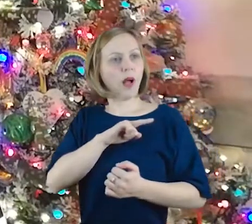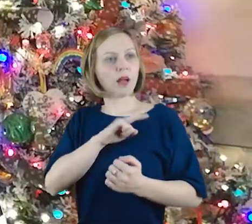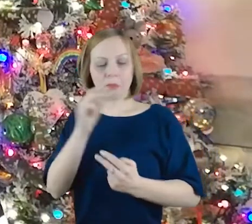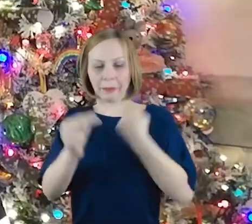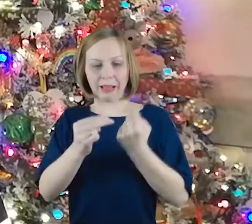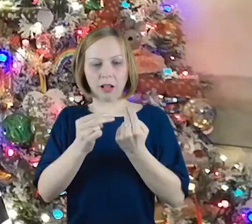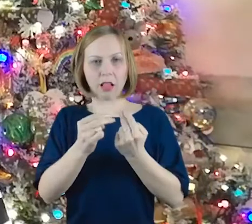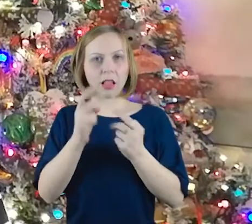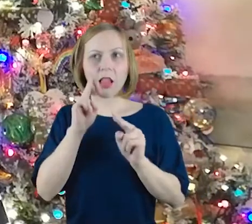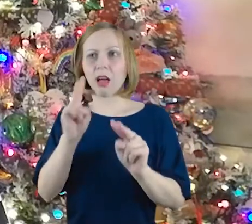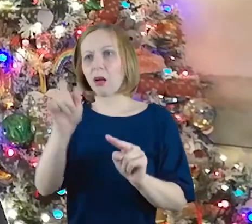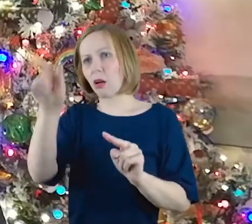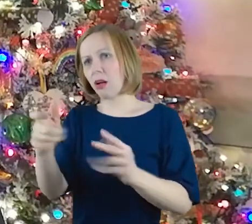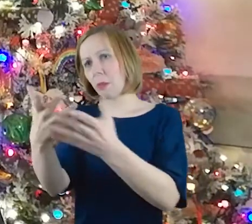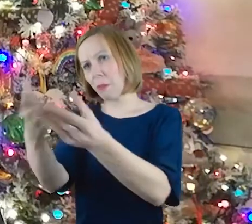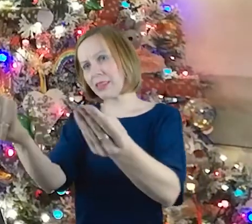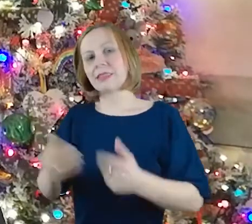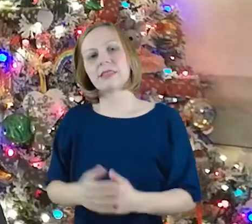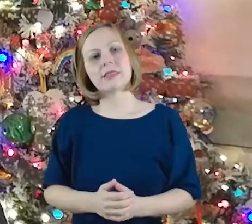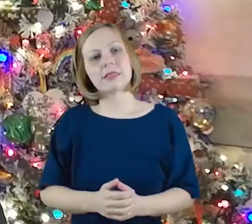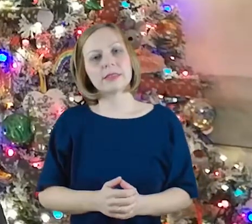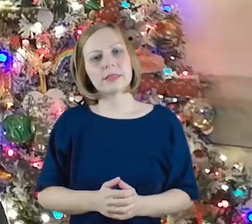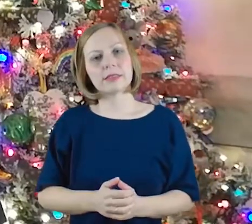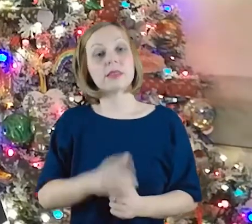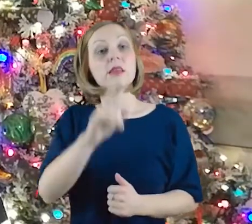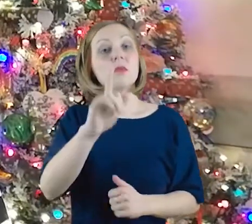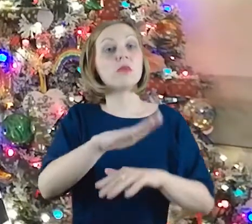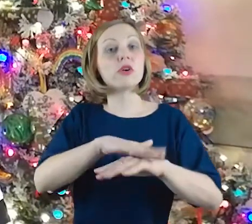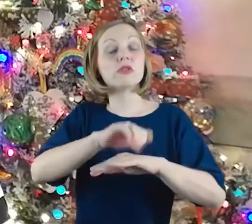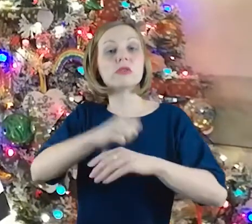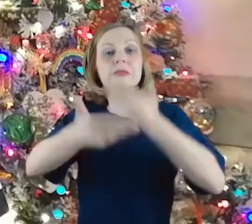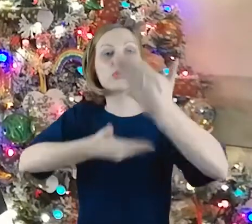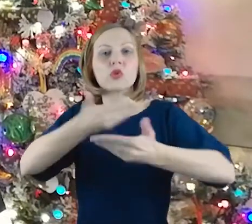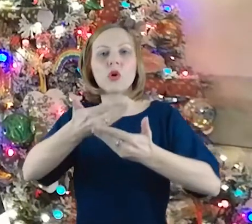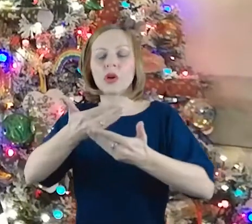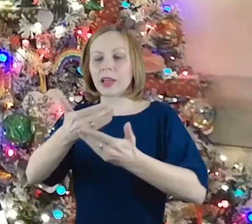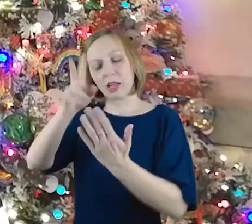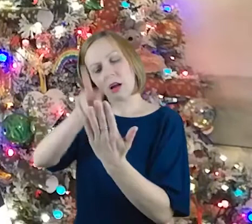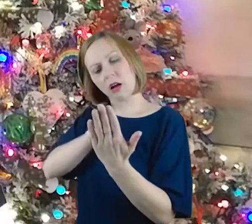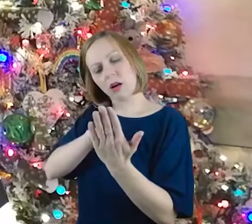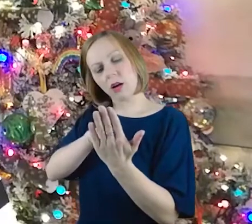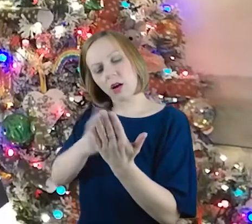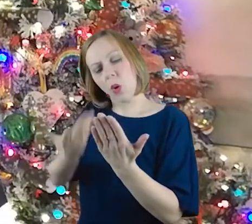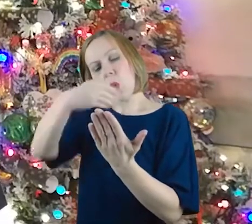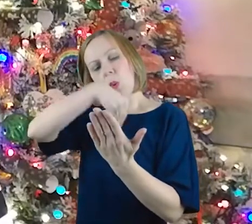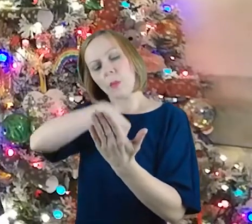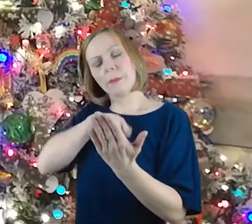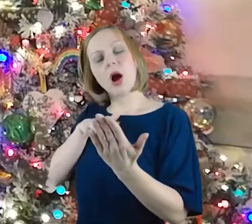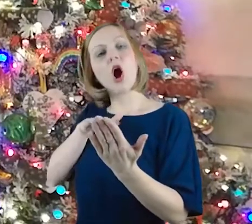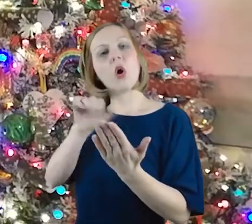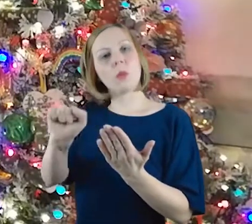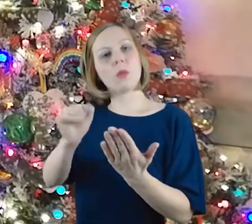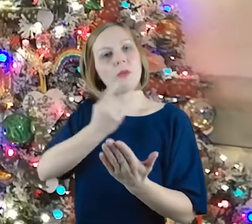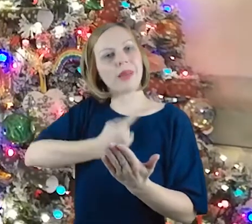Christmas table and there is one less there. And yet the Christmas story gives me hope, gives hope to